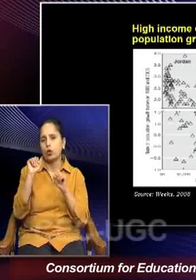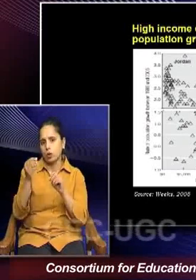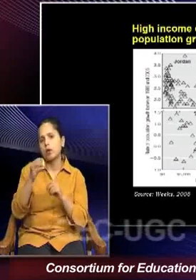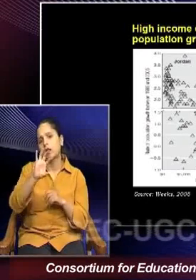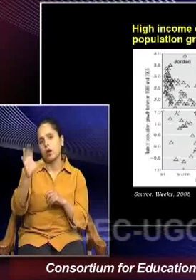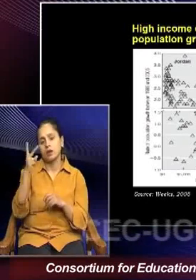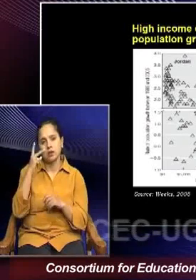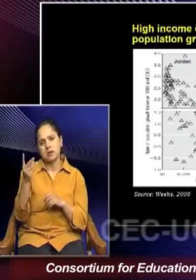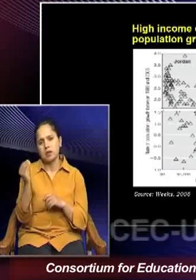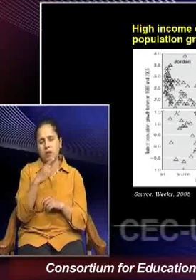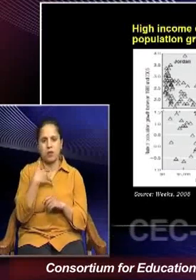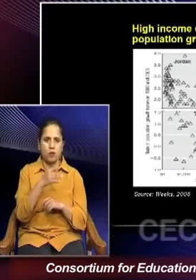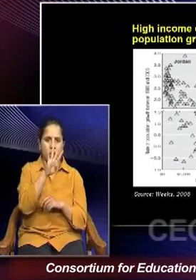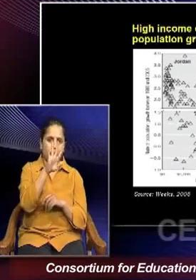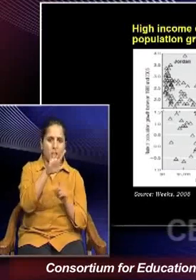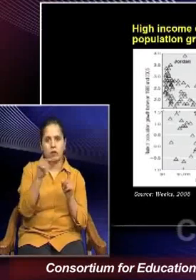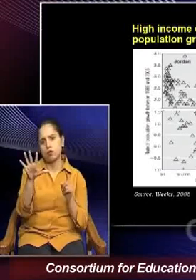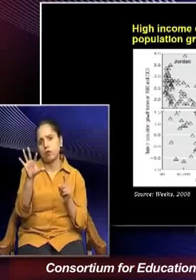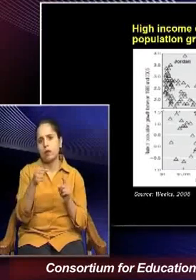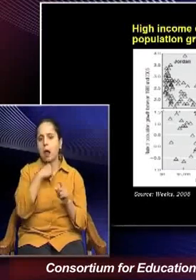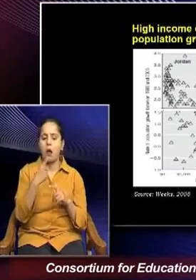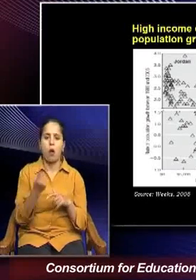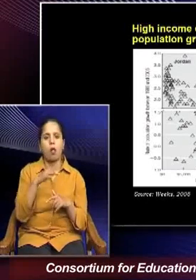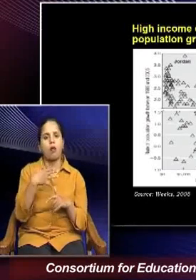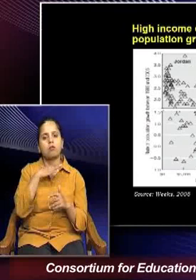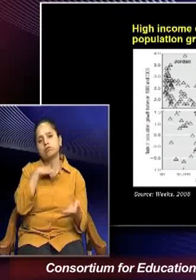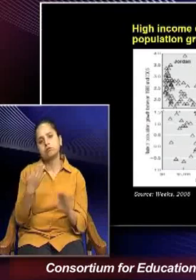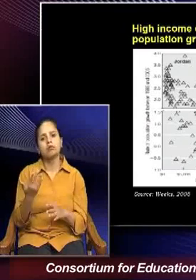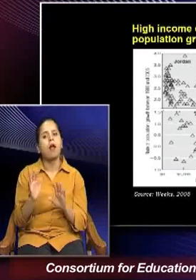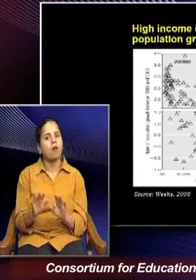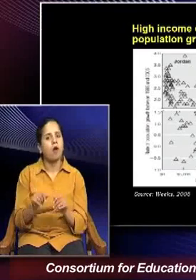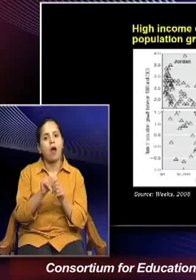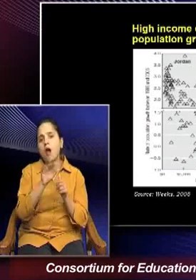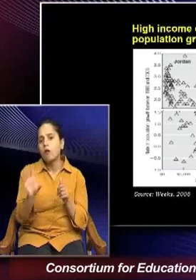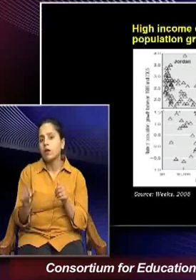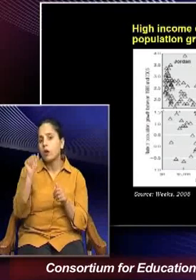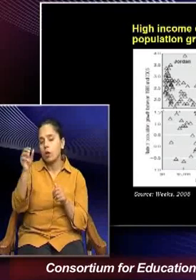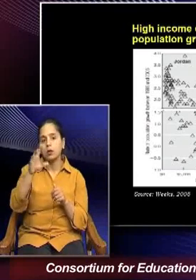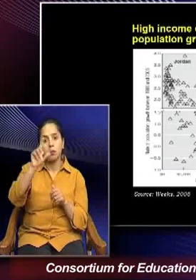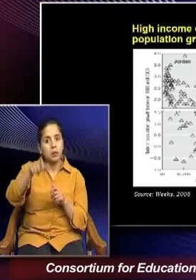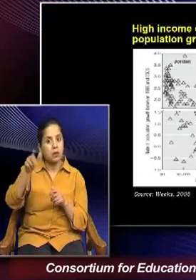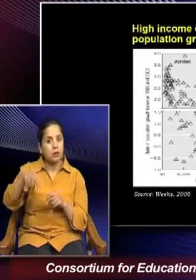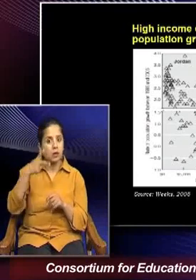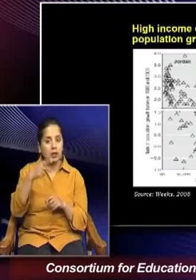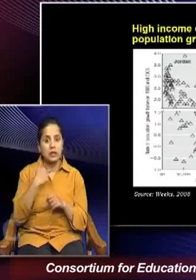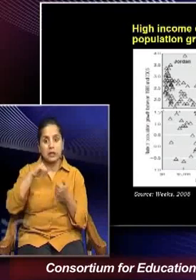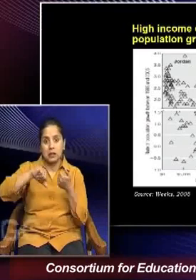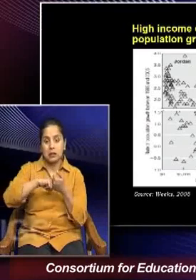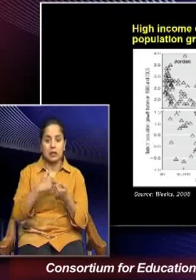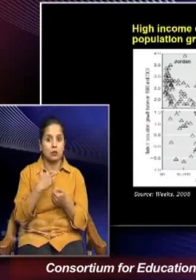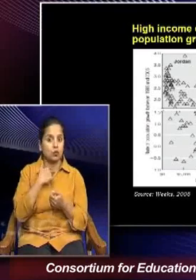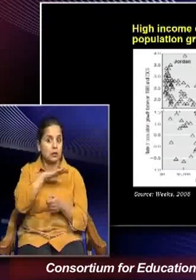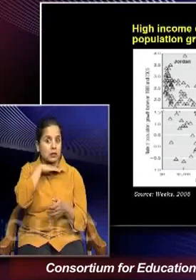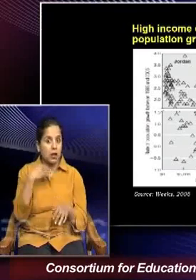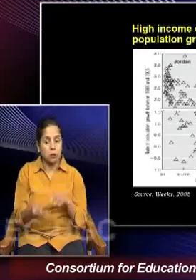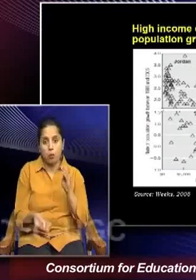is somewhere around 45 to 50 years in many of these African nations. So when the life expectancy of the risk of death is high, particularly